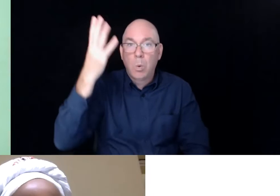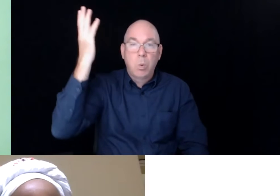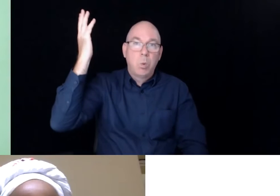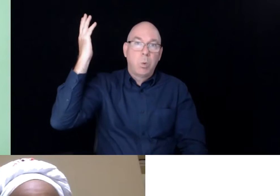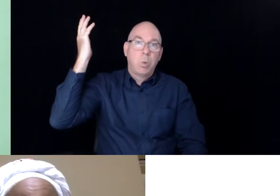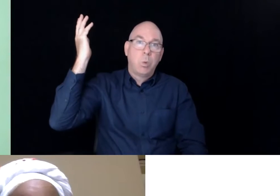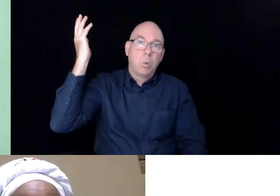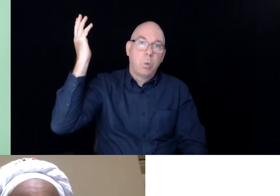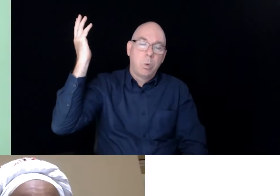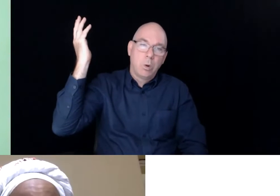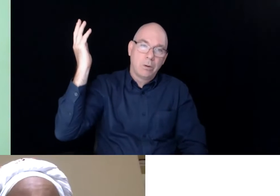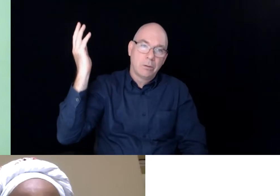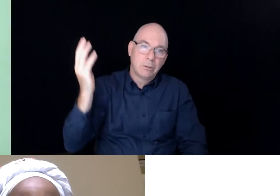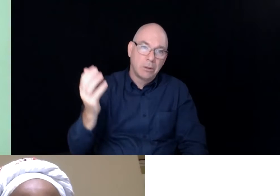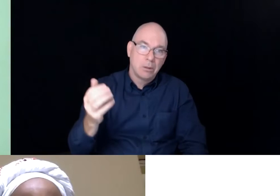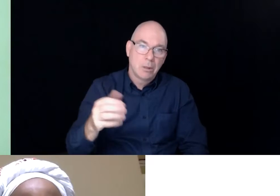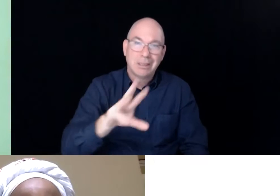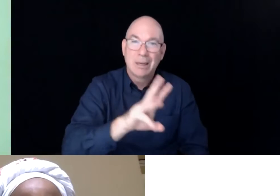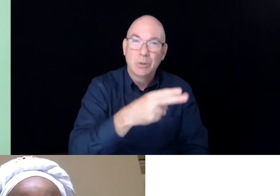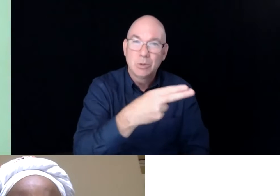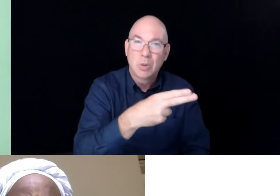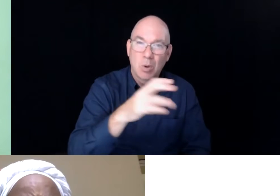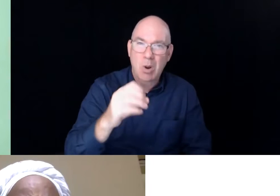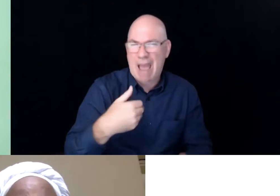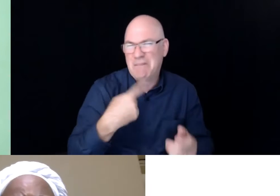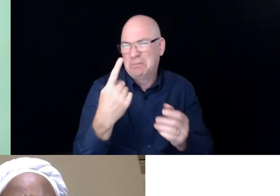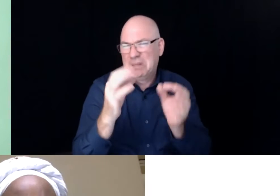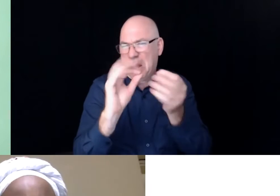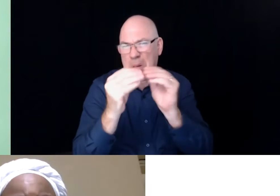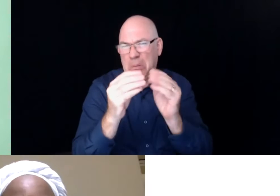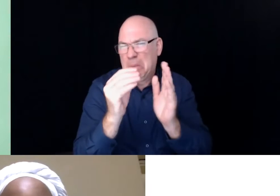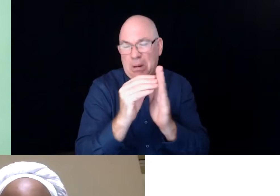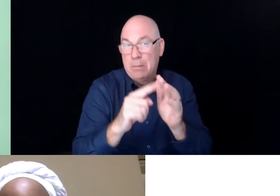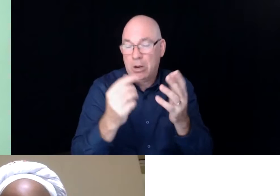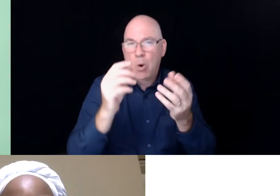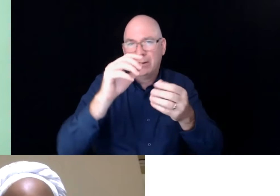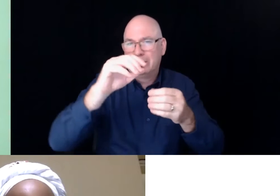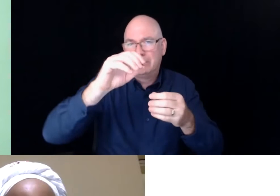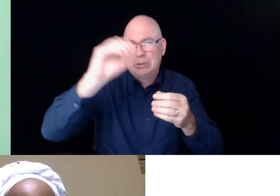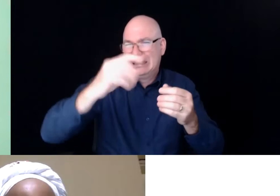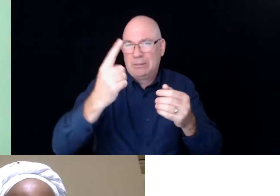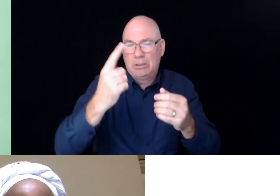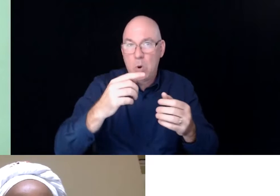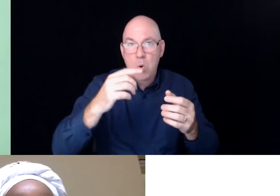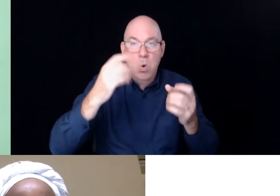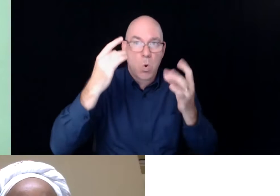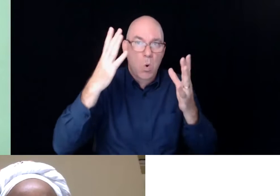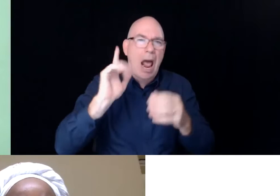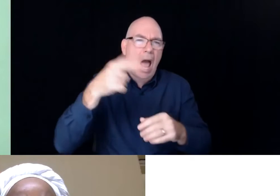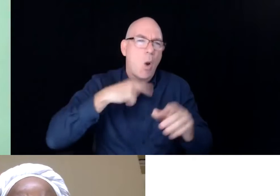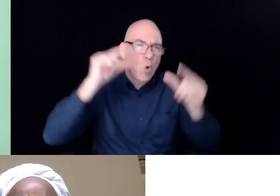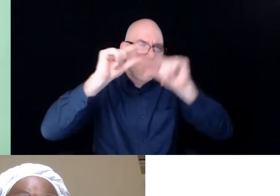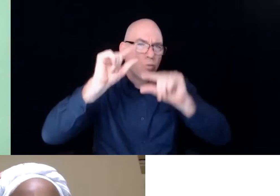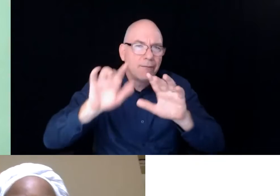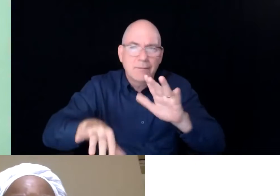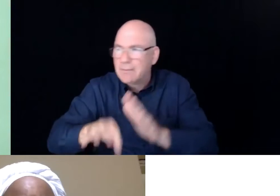huge. I can't remember, but there is an amount. WHO has some amounts. It's huge. I'll Google and put in the chat later.